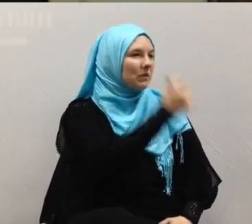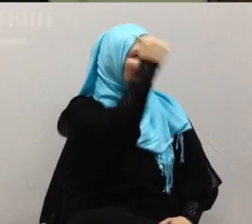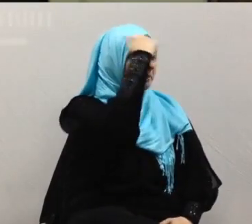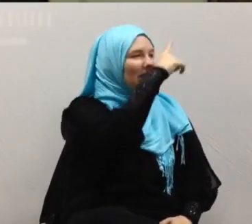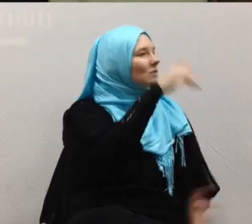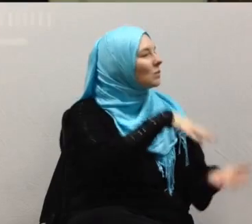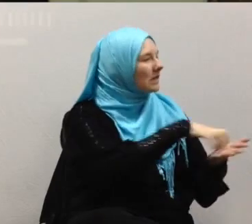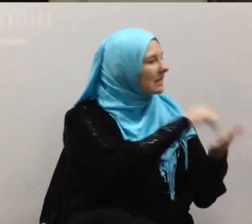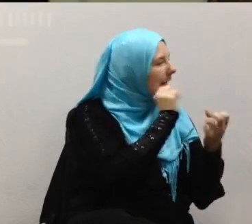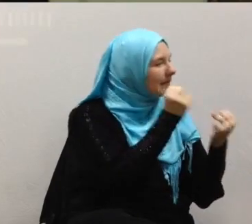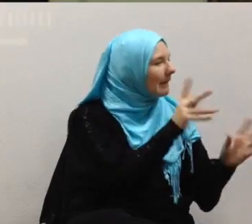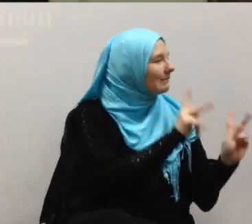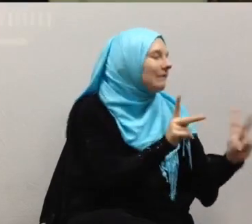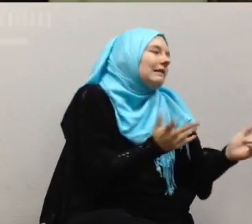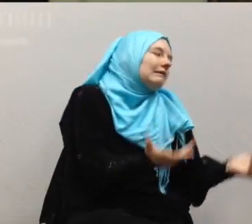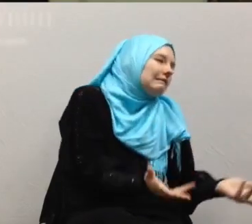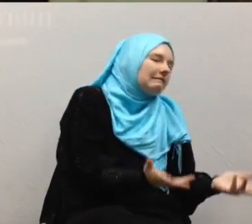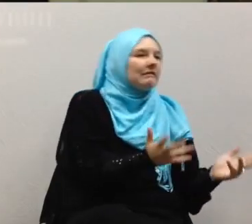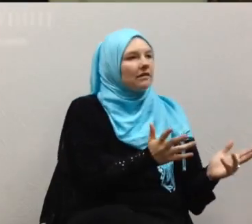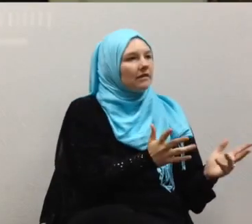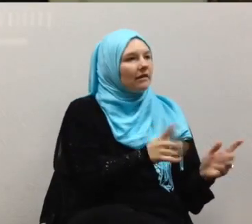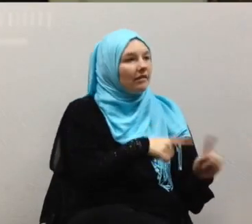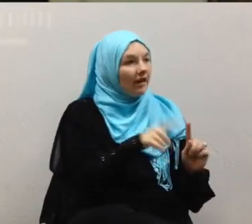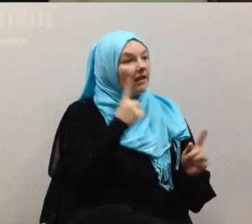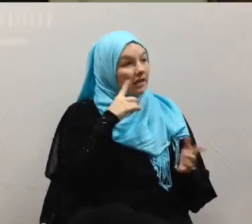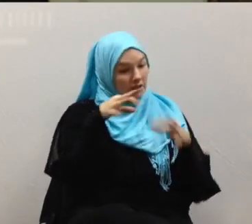And this is explained in Surah Al-Anfal.